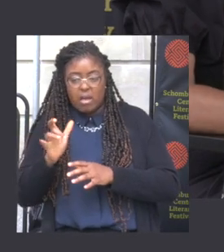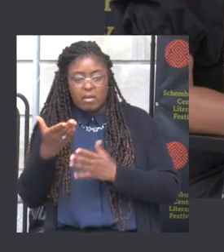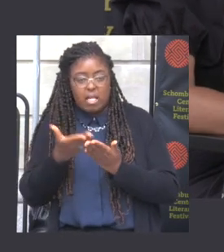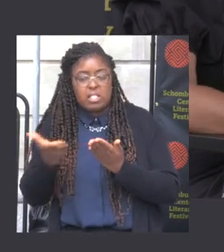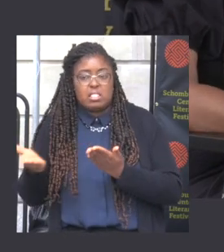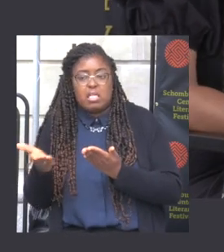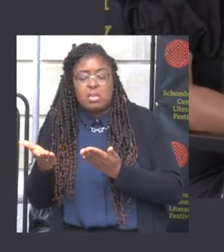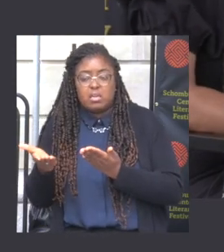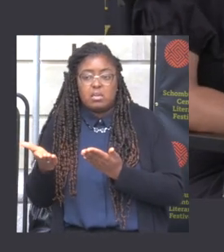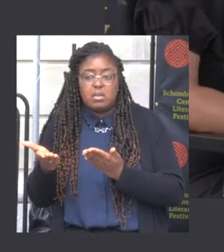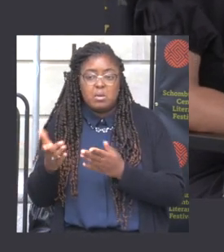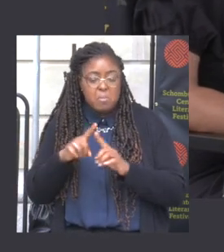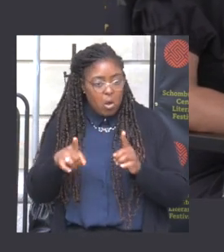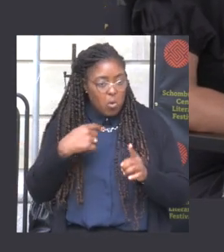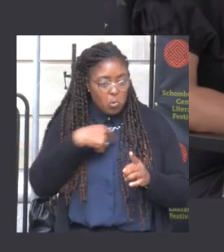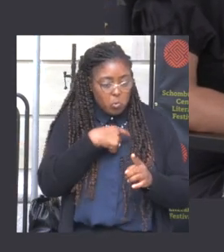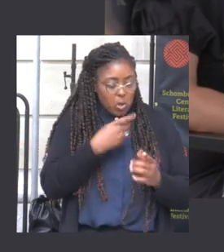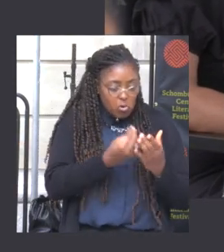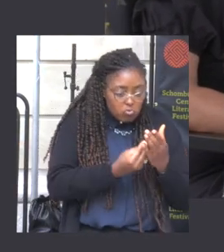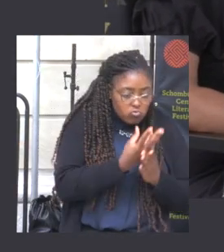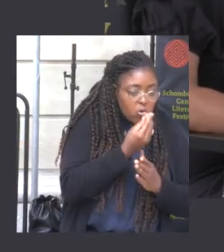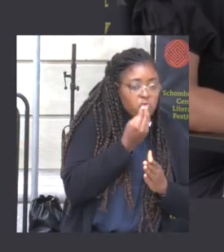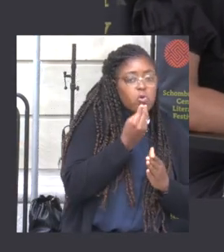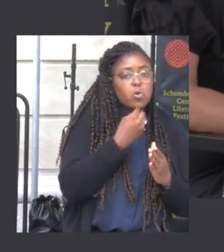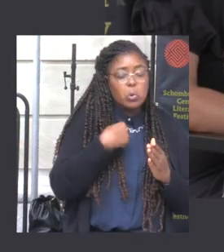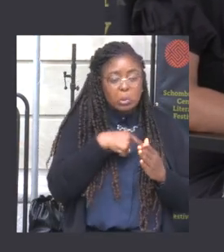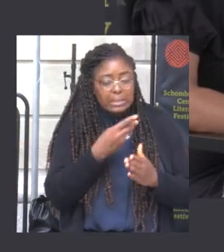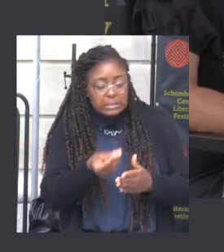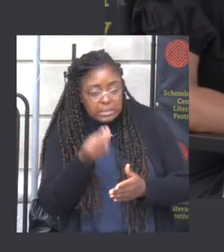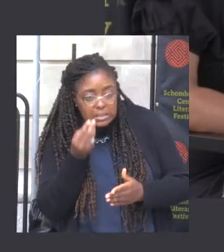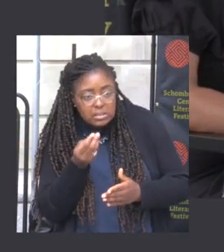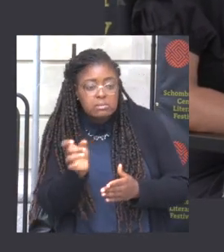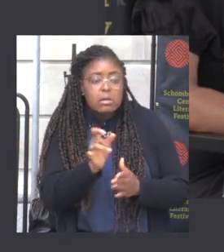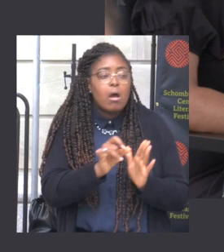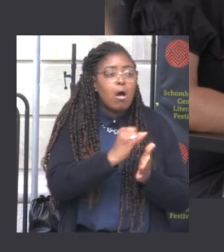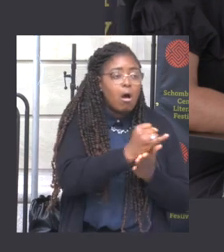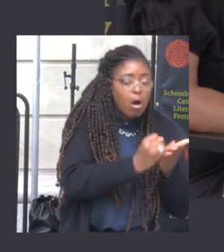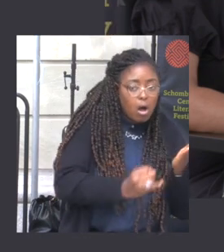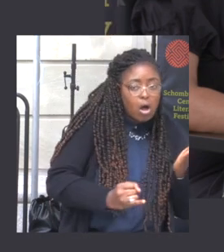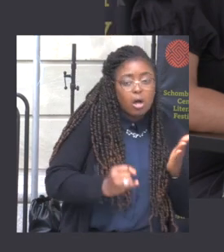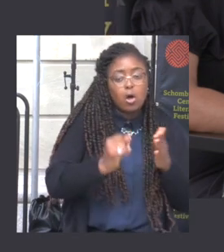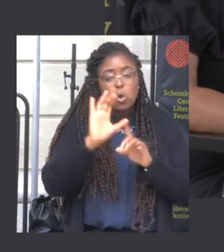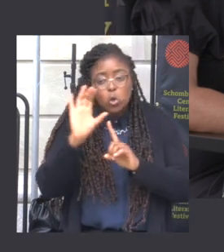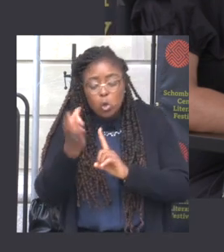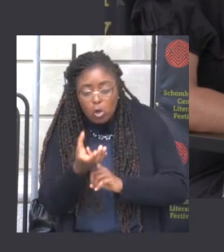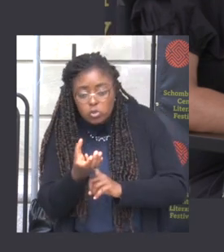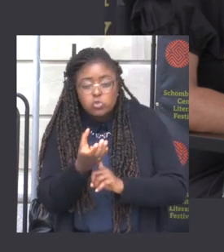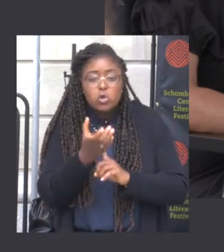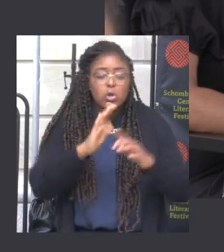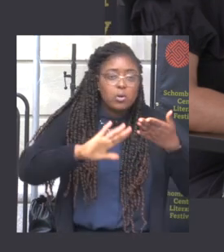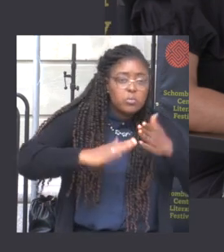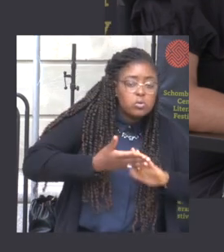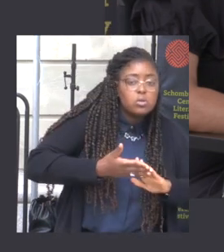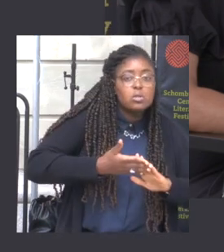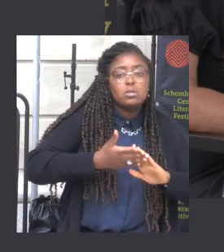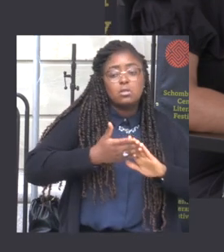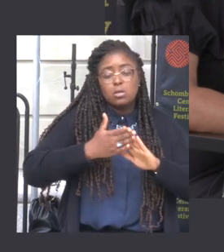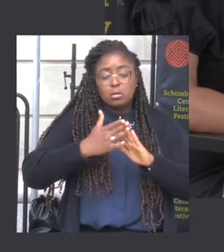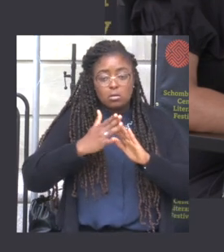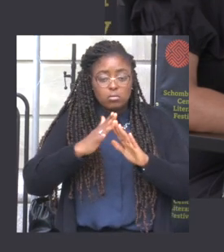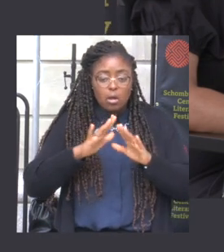and we eat it, whether it's art, culture, community, building table around the family with kinship